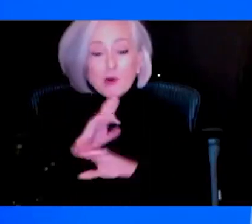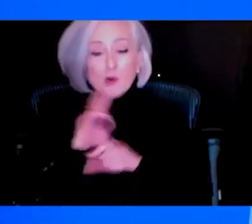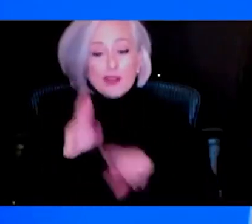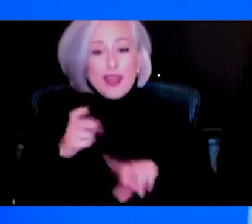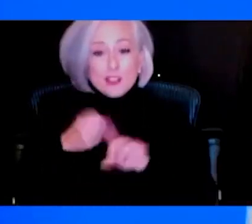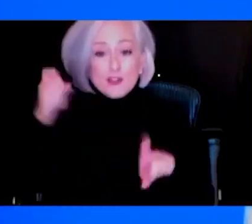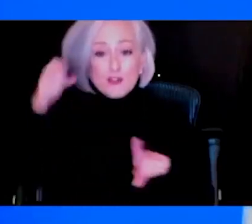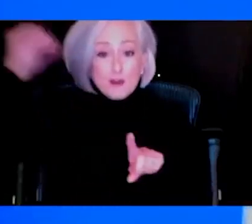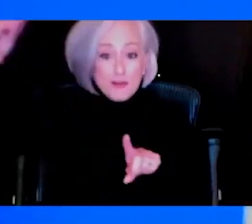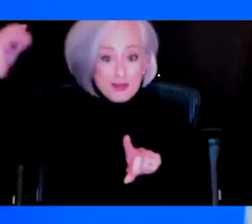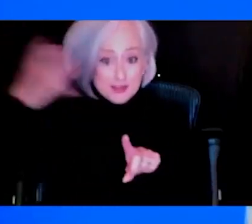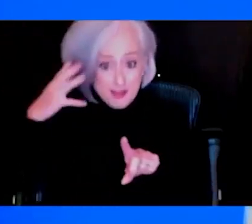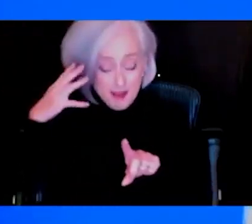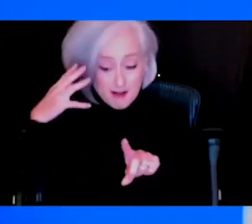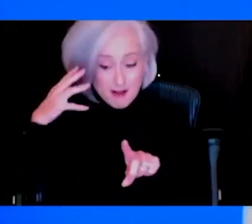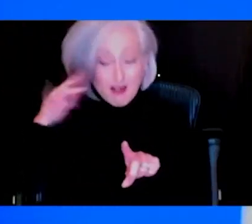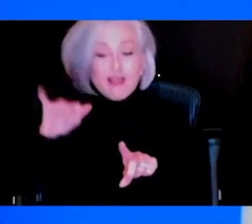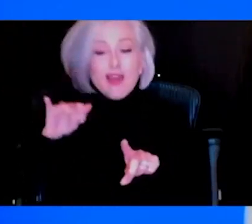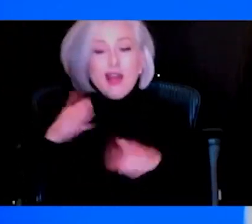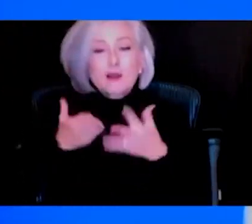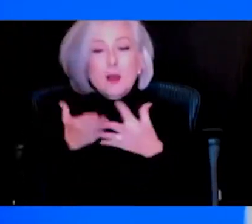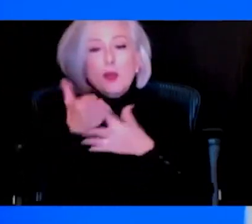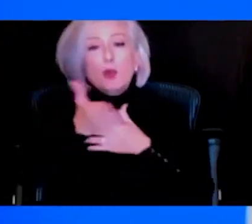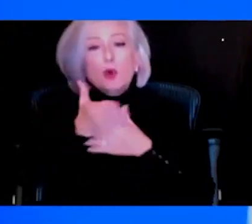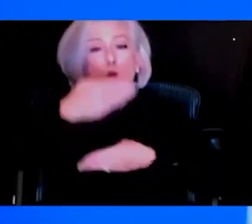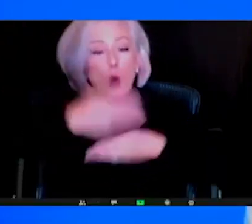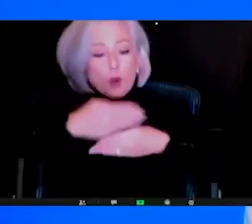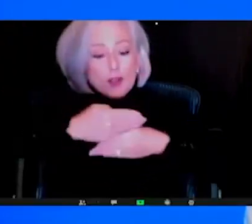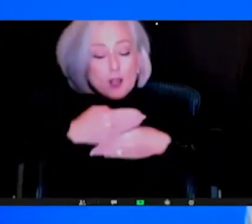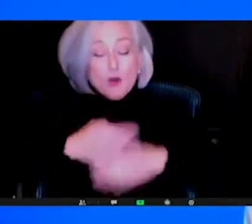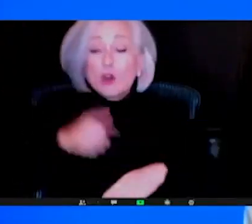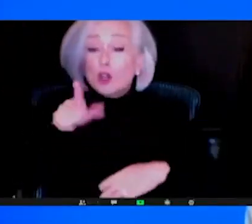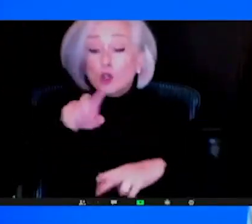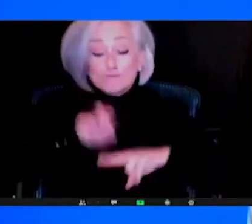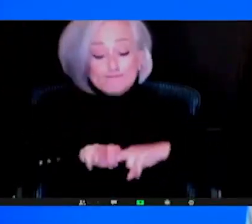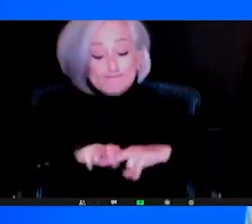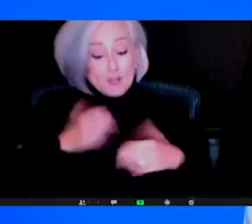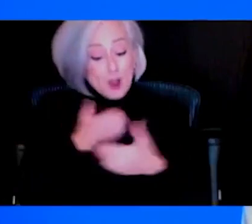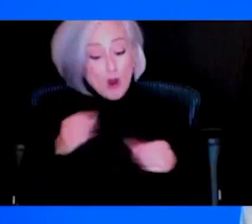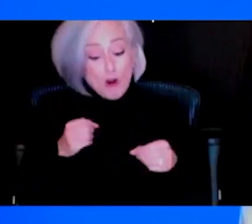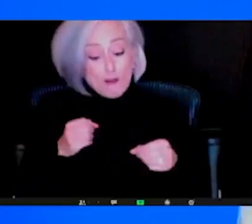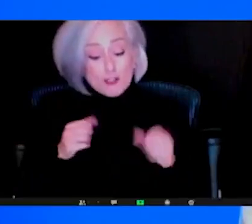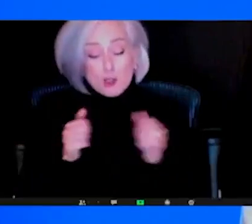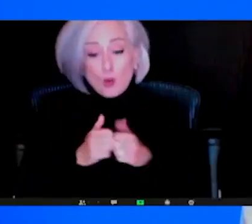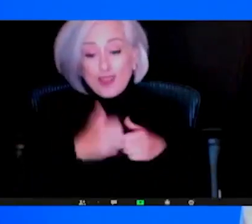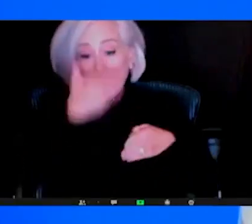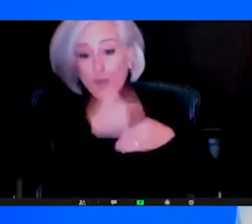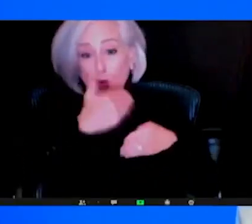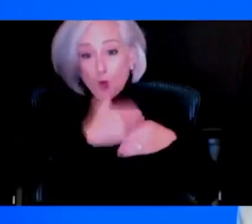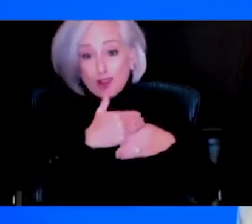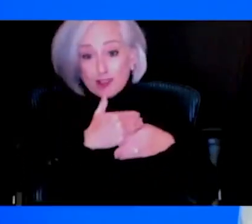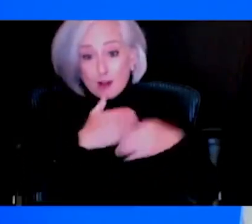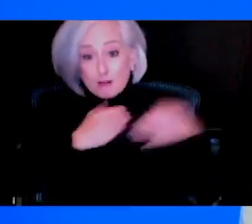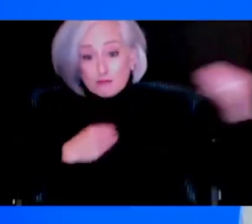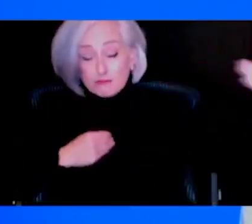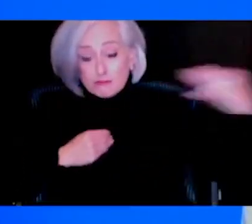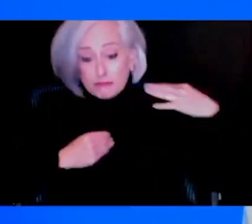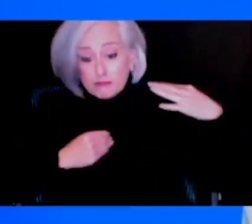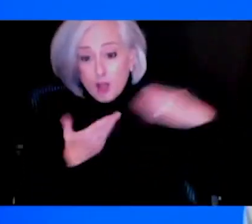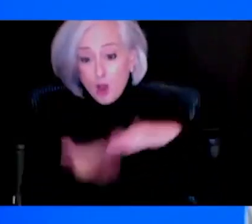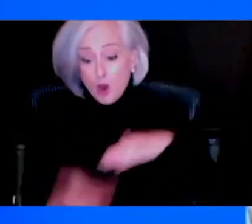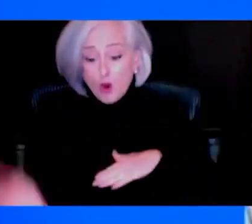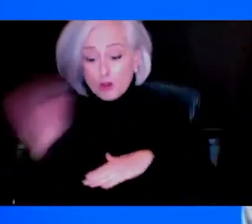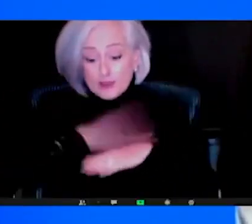So if you're in an office and you're sitting in front of a window all day, you're still getting damage, and your